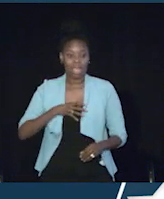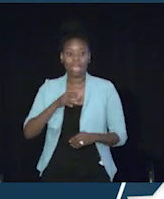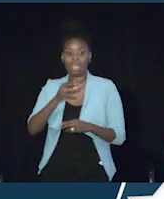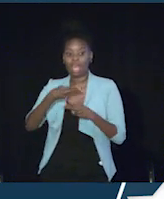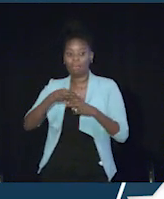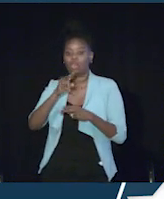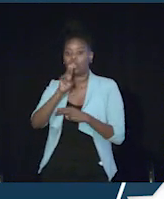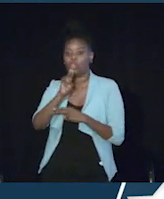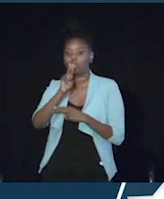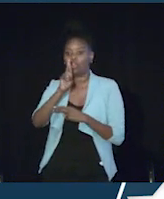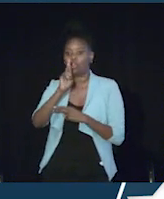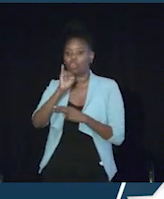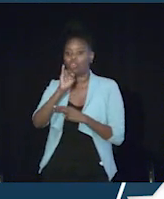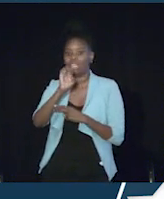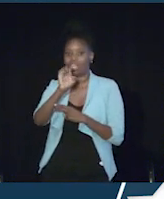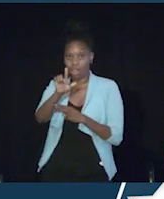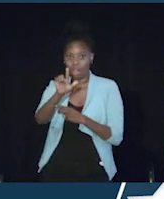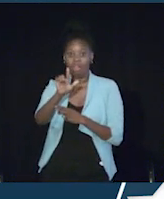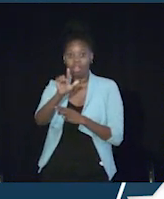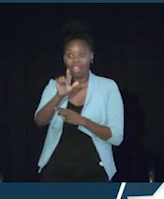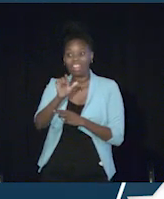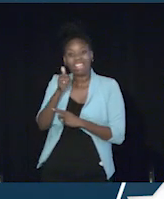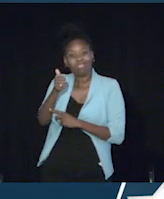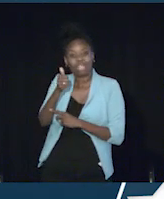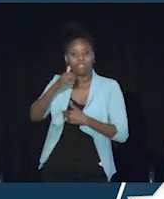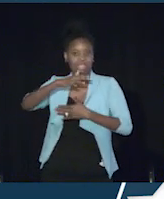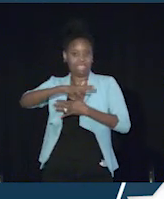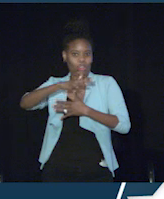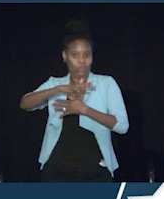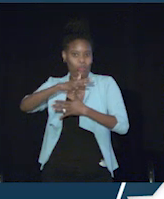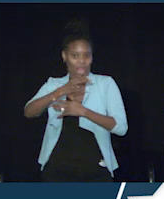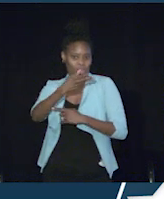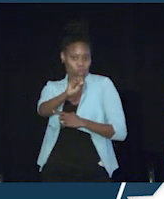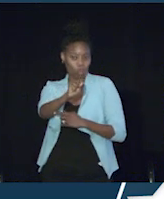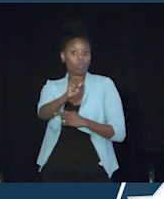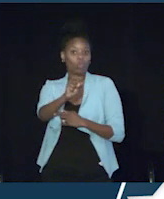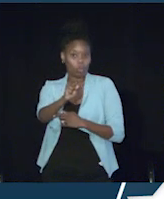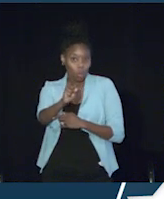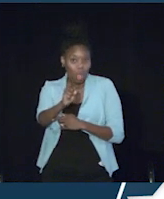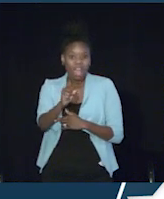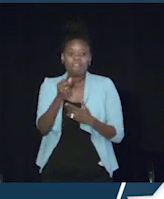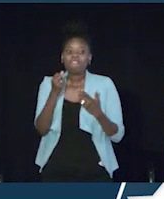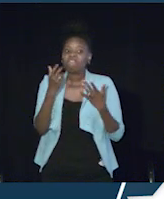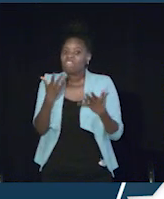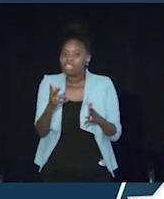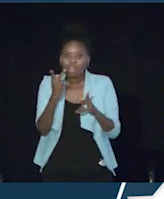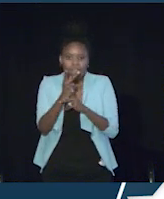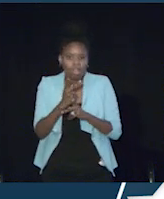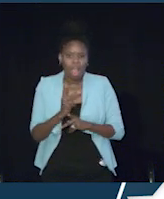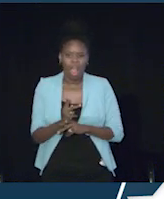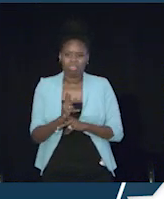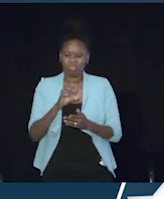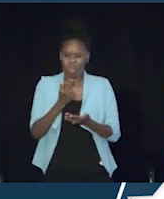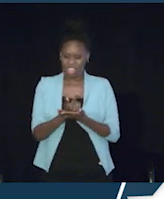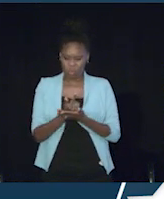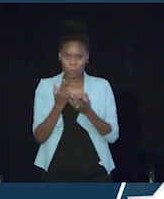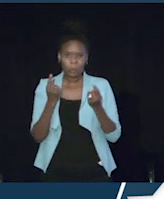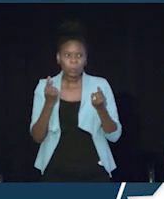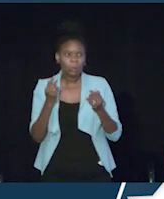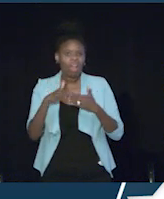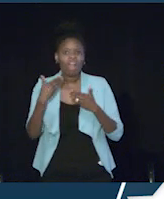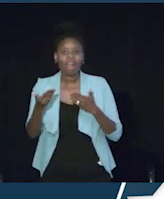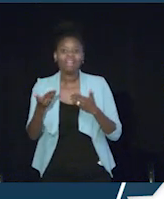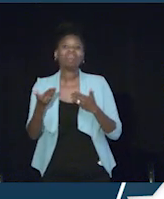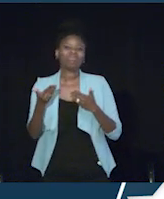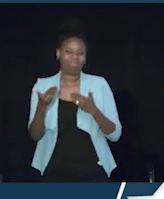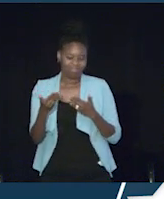during his senior year of high school to have some assistance with kind of figuring out his next steps after high school. He first met